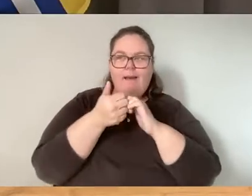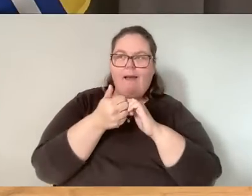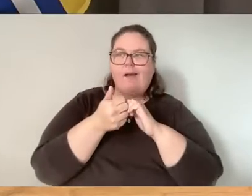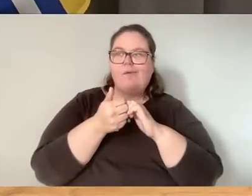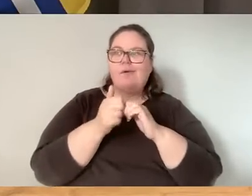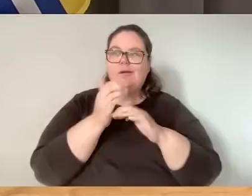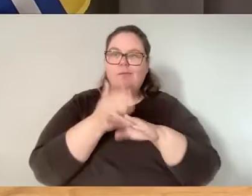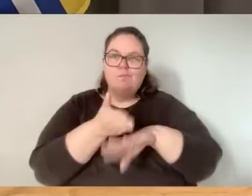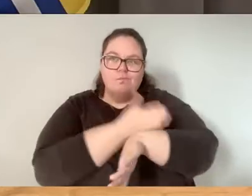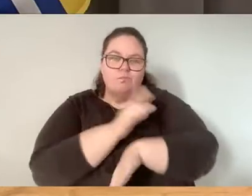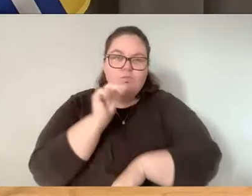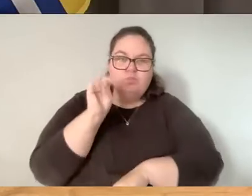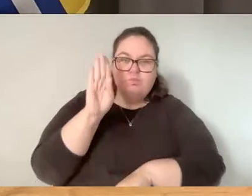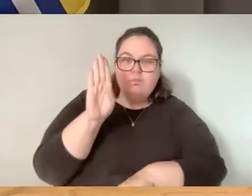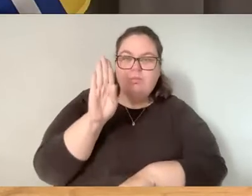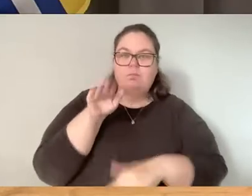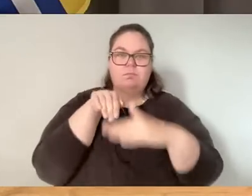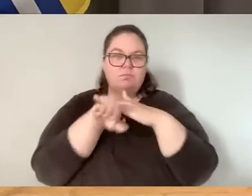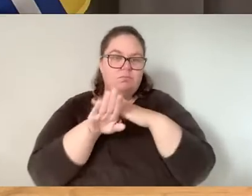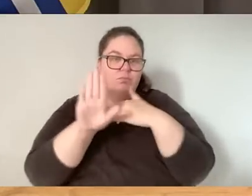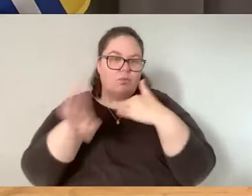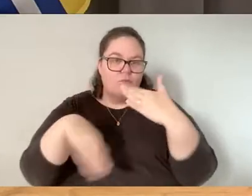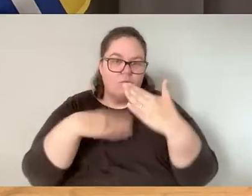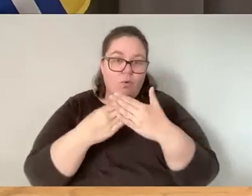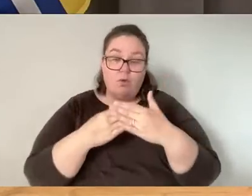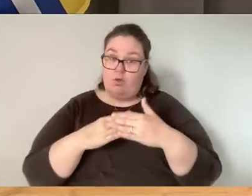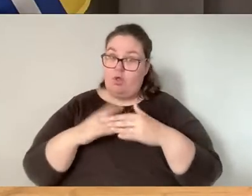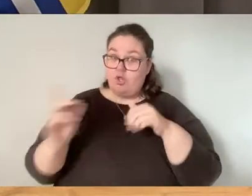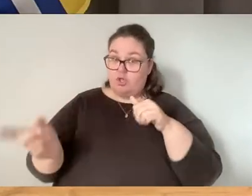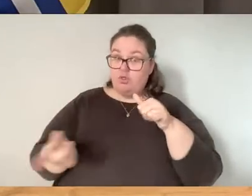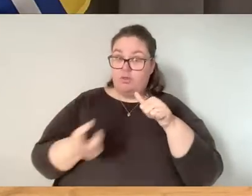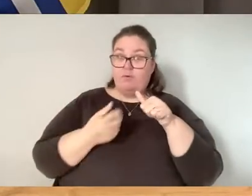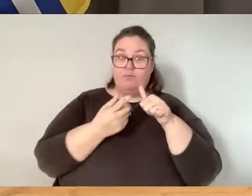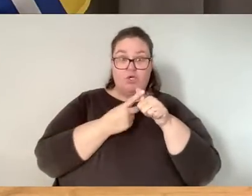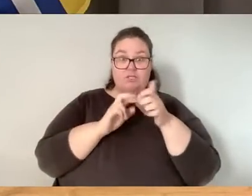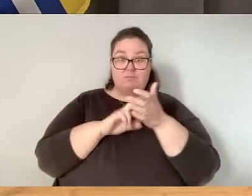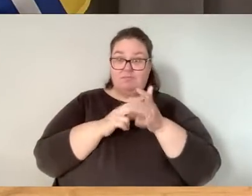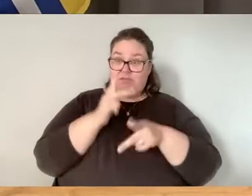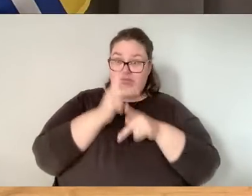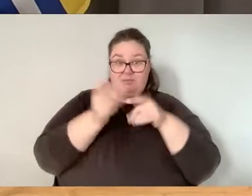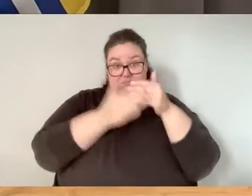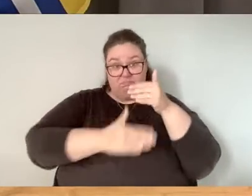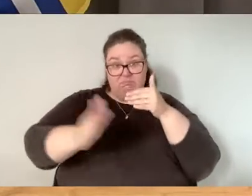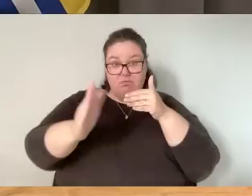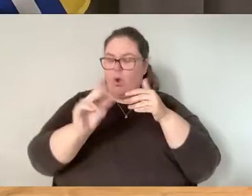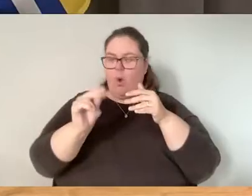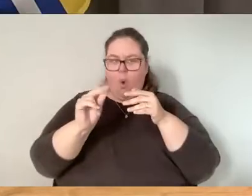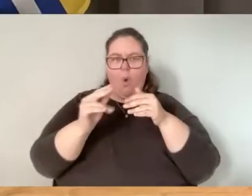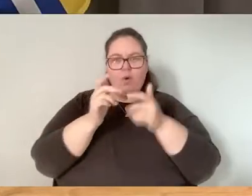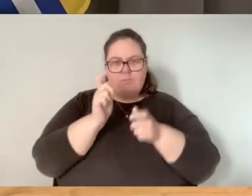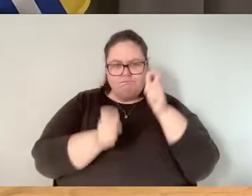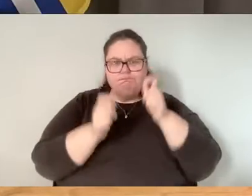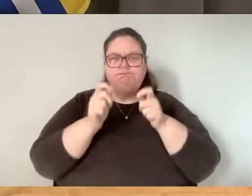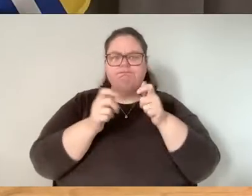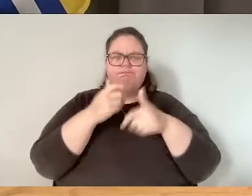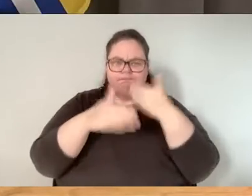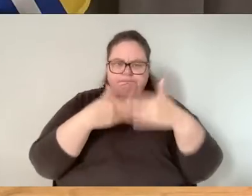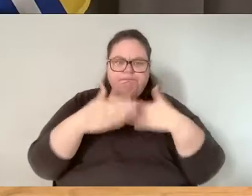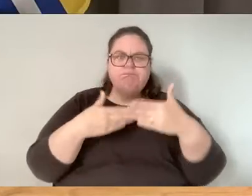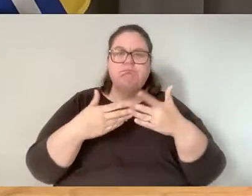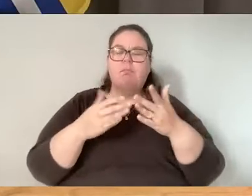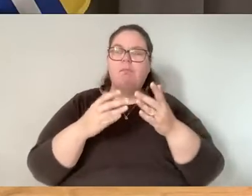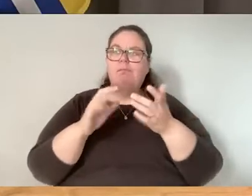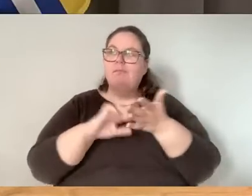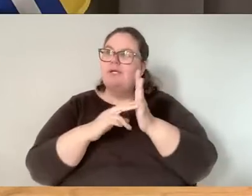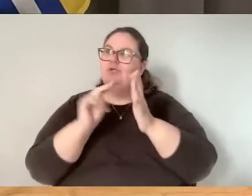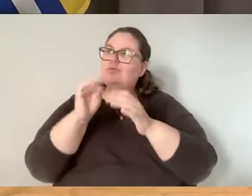will be the first of a number of many measures that we will undertake to make sure that New Brunswick is more inclusive for